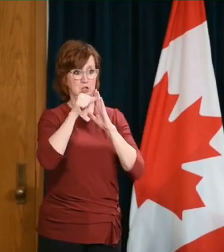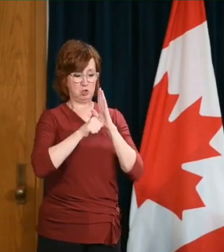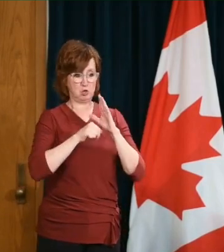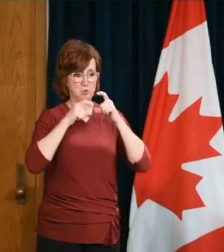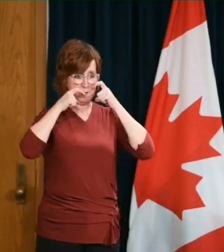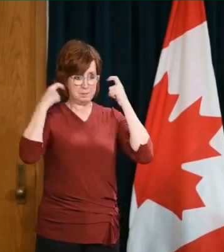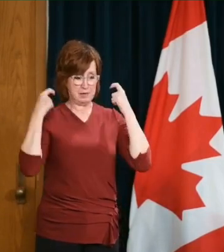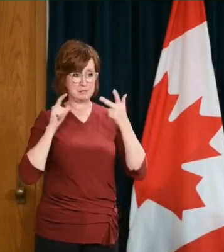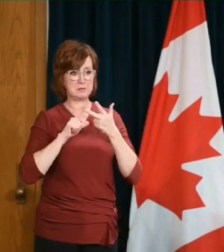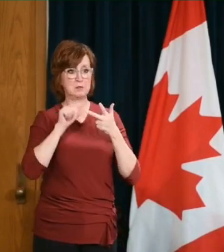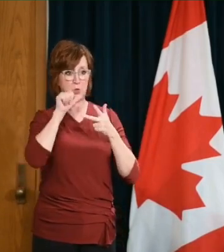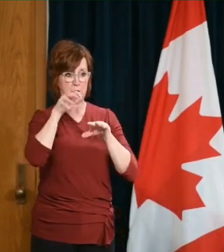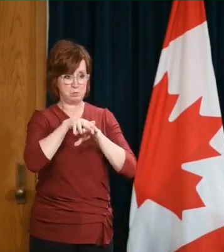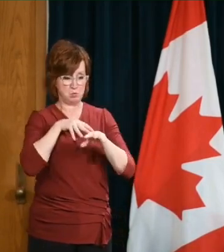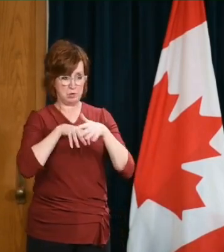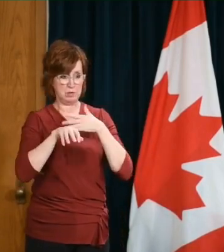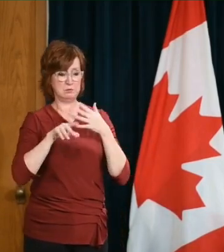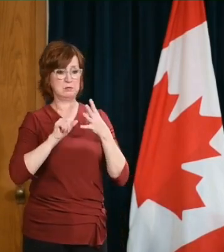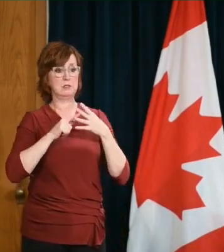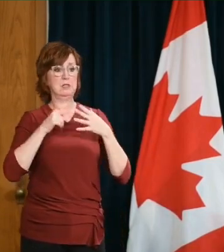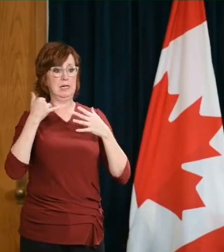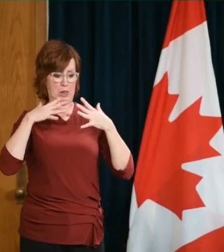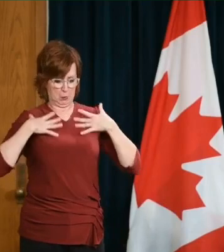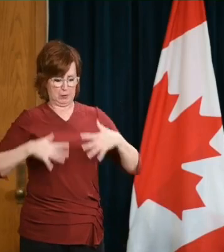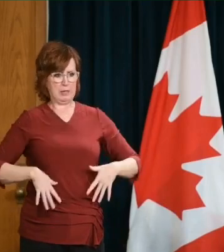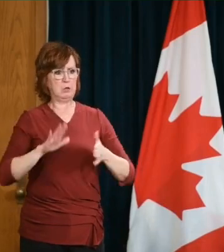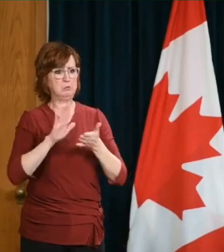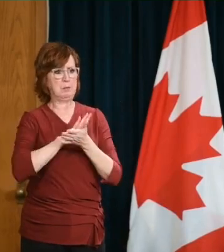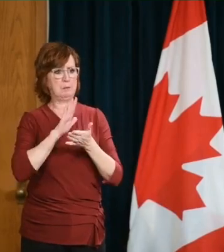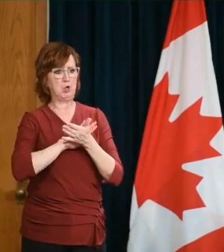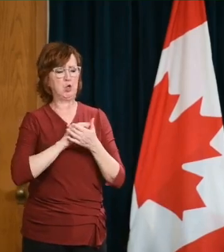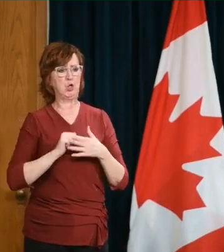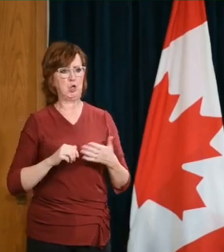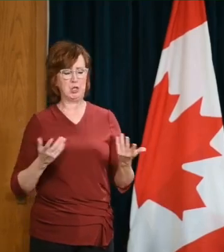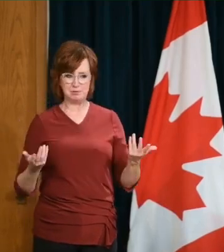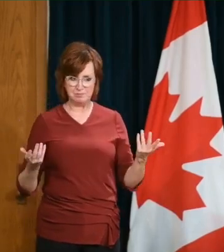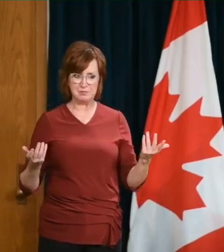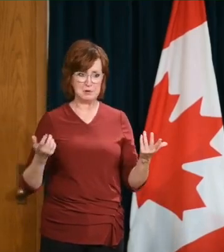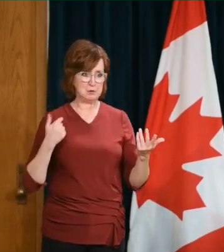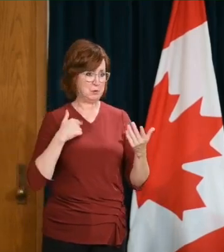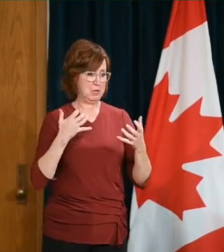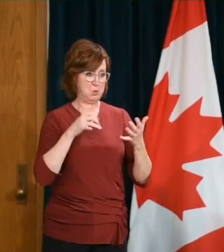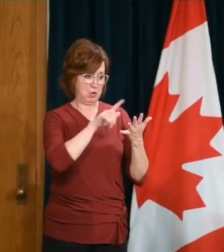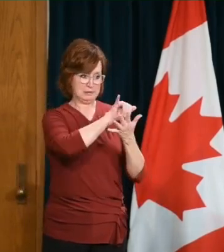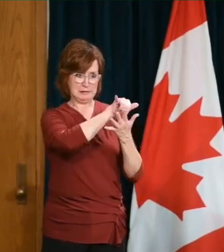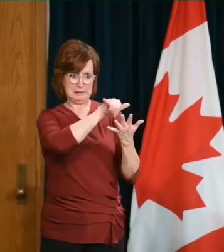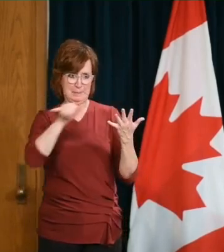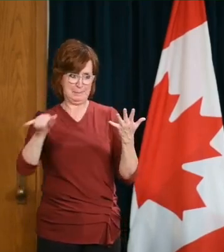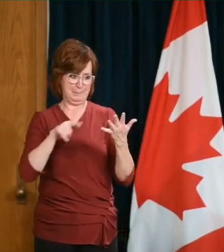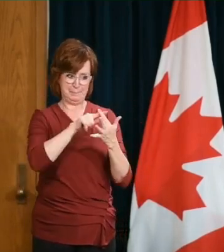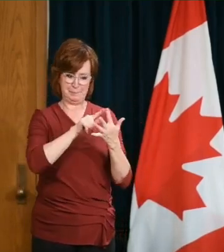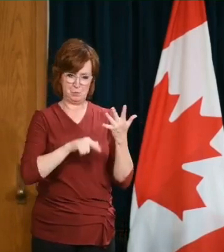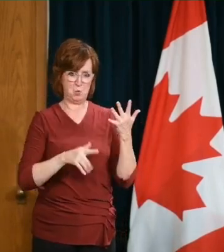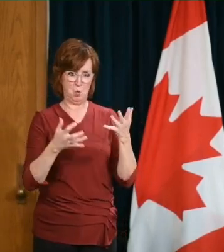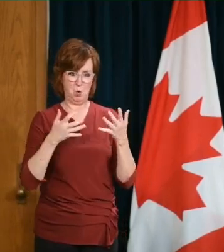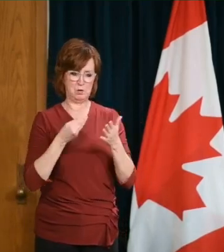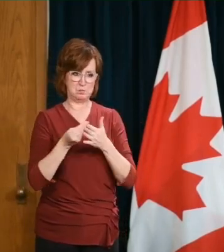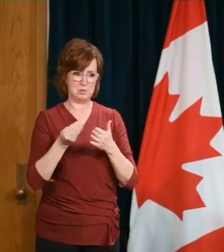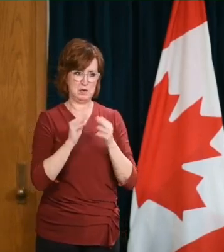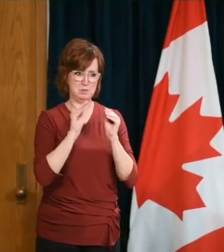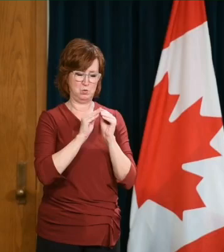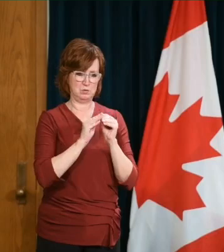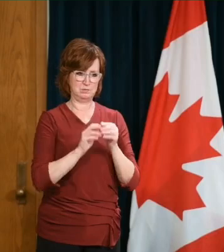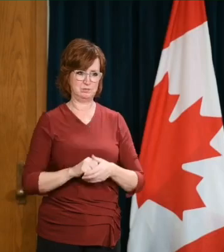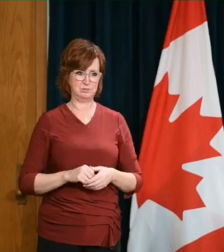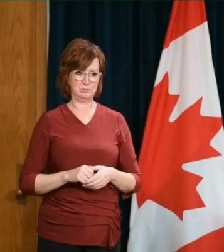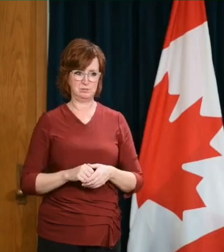They're looking for gowns, and so are we here in this province. But we are working very hard on this at the leadership levels,